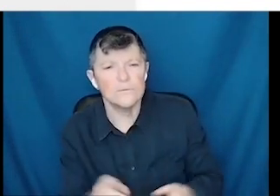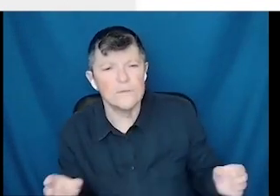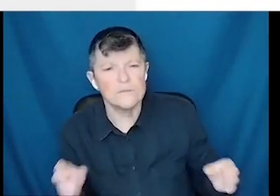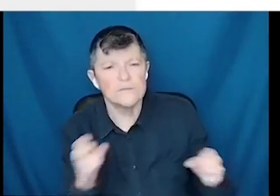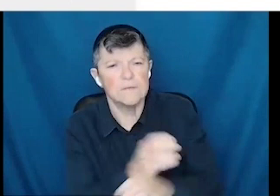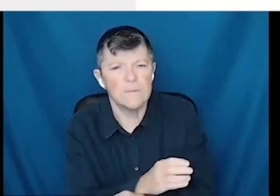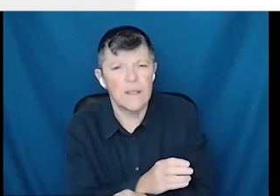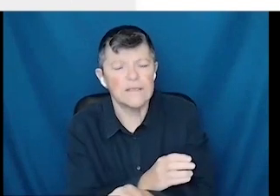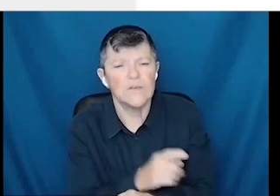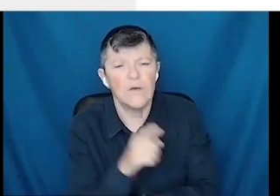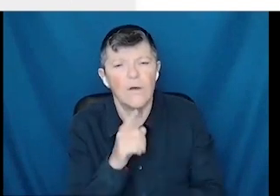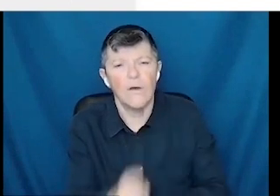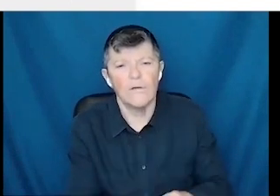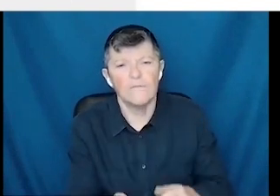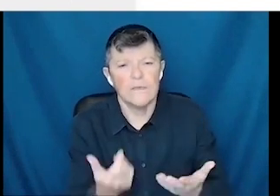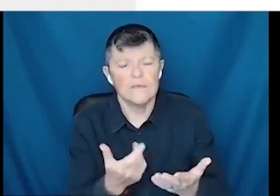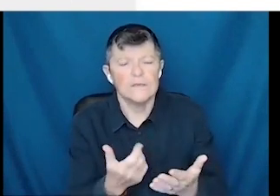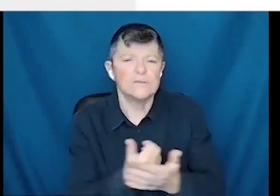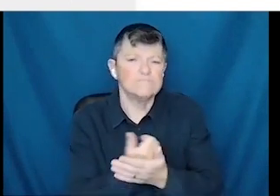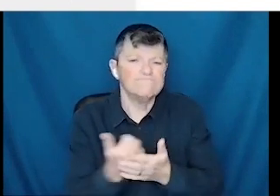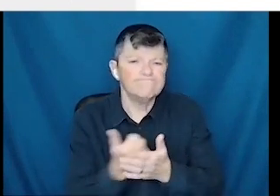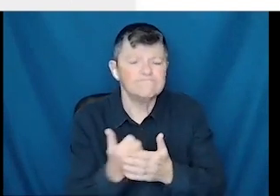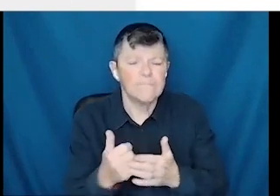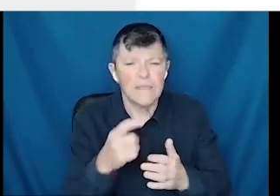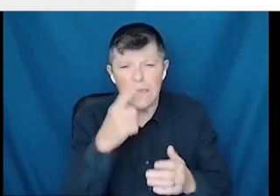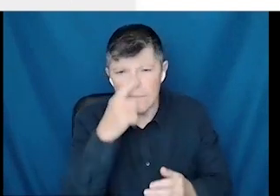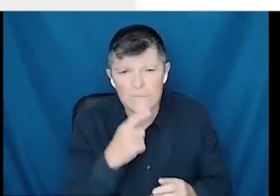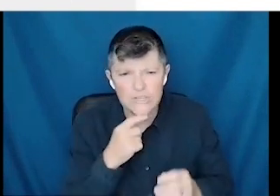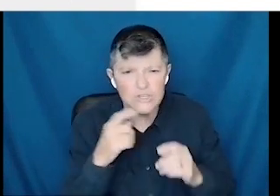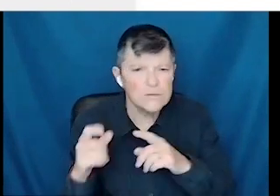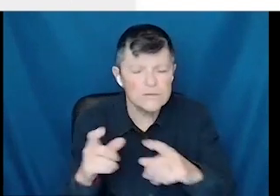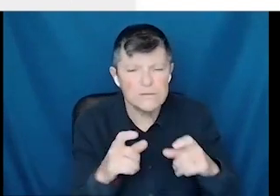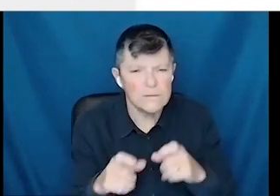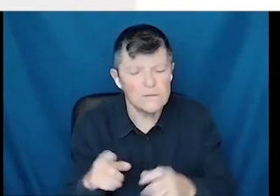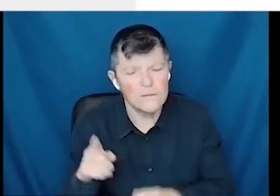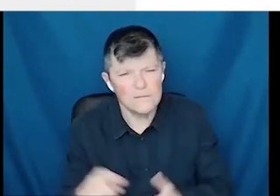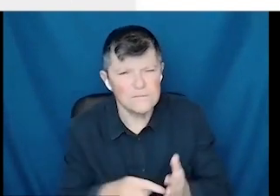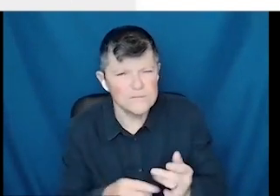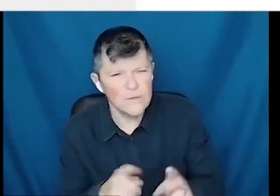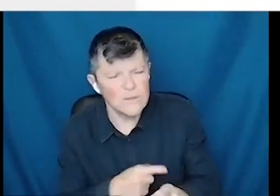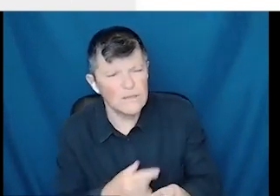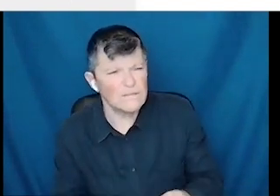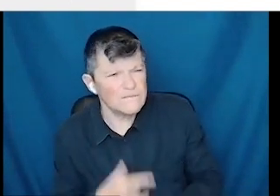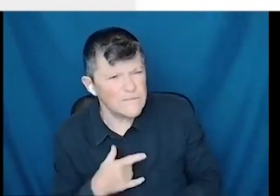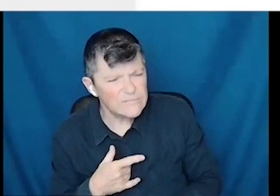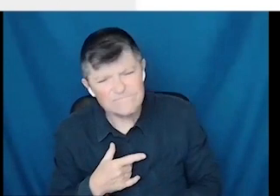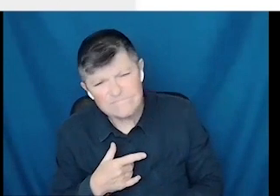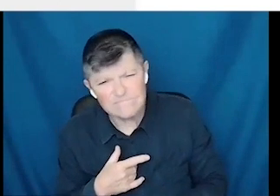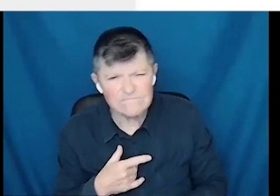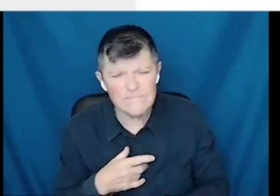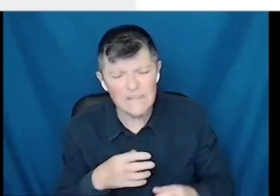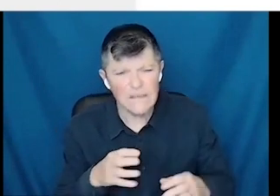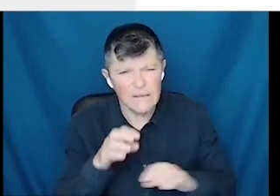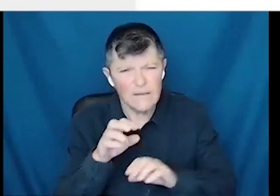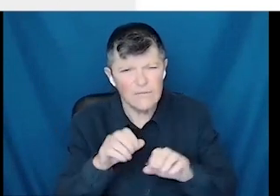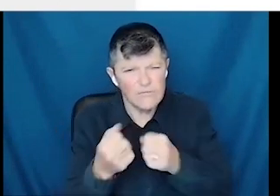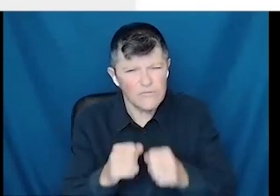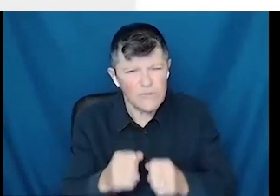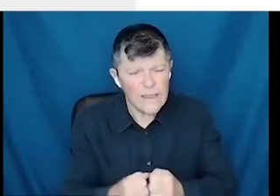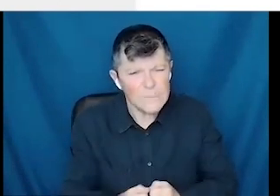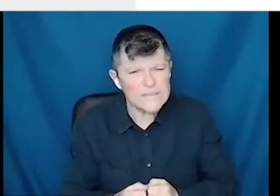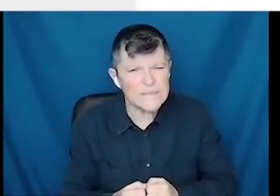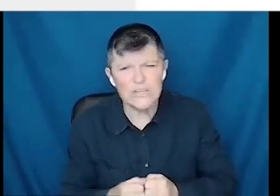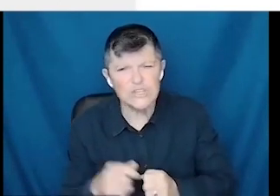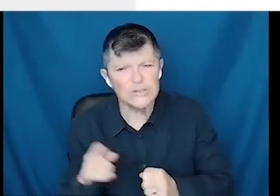corporate images. And I think Tony struggled with this idea of the fragmentation initially. He wanted his work to be seen as a whole, and he still wants his work to